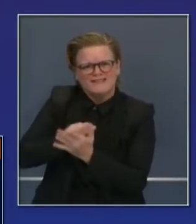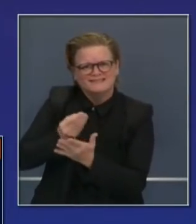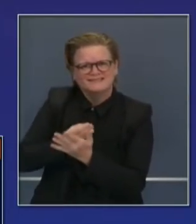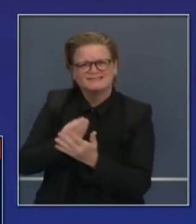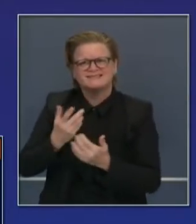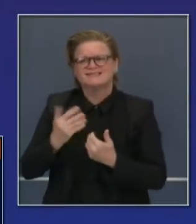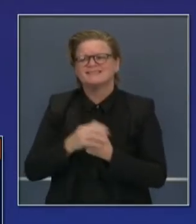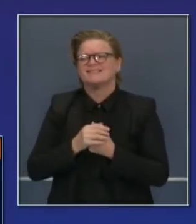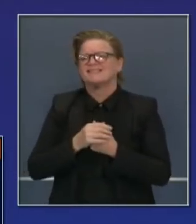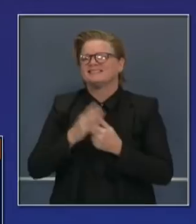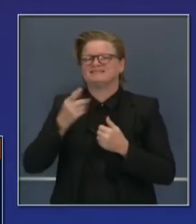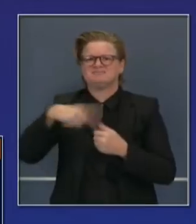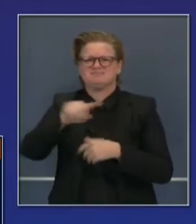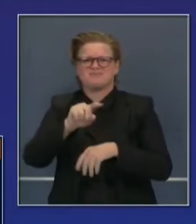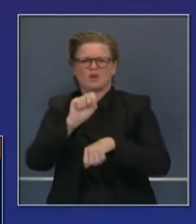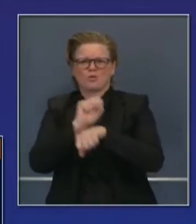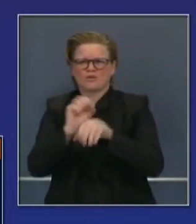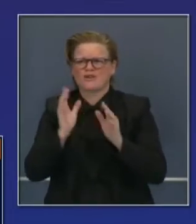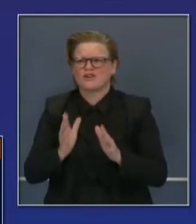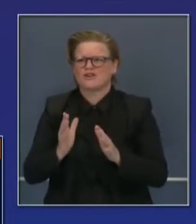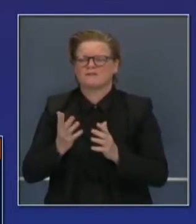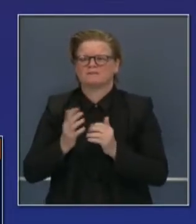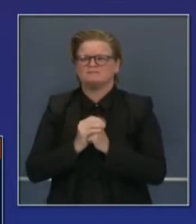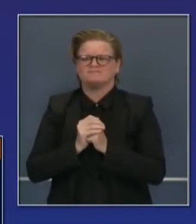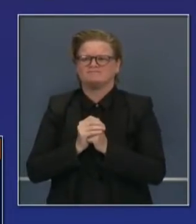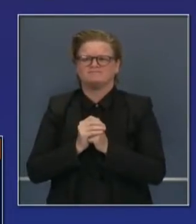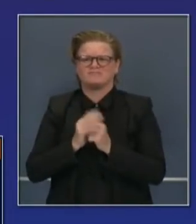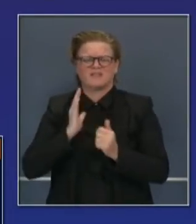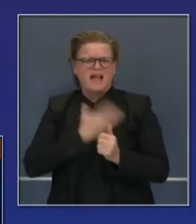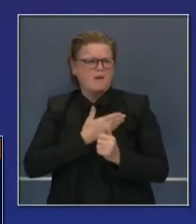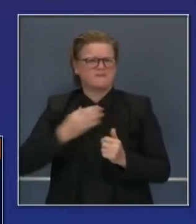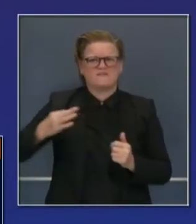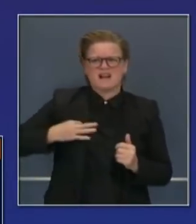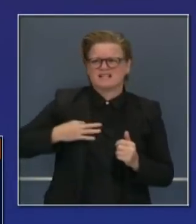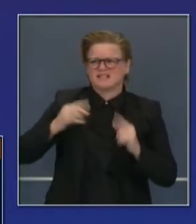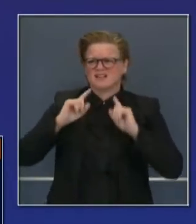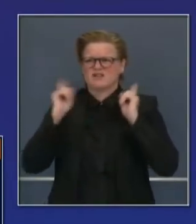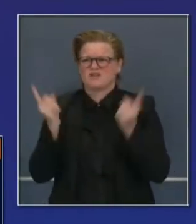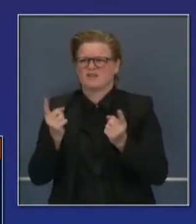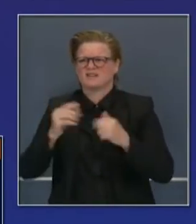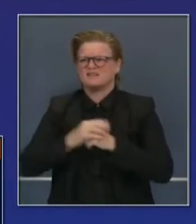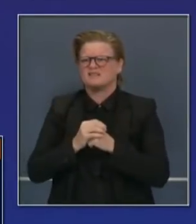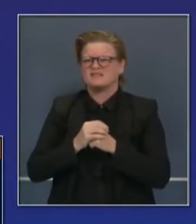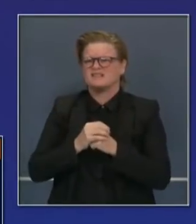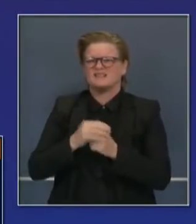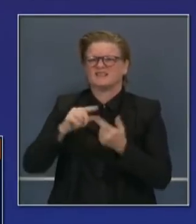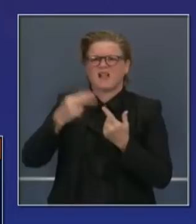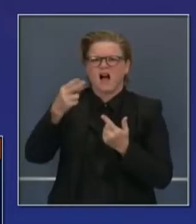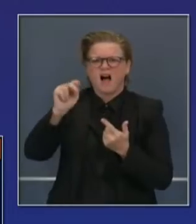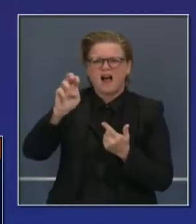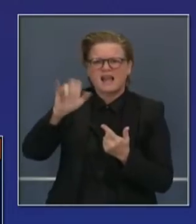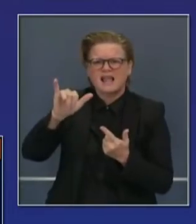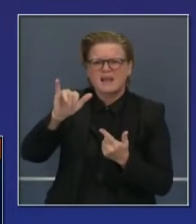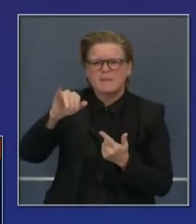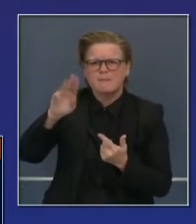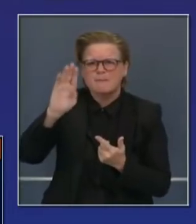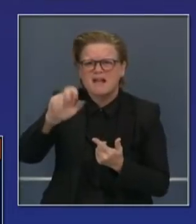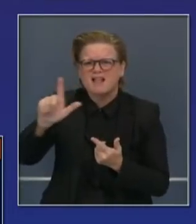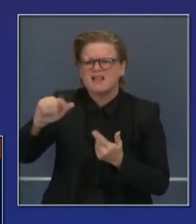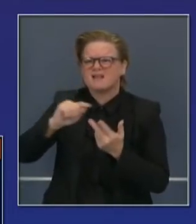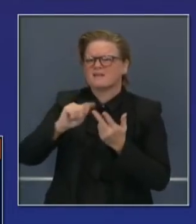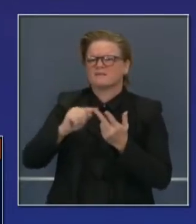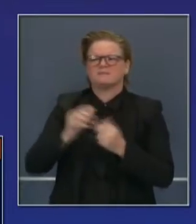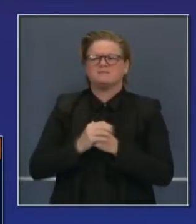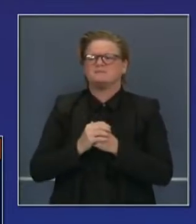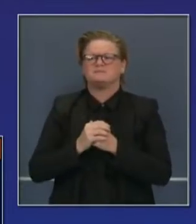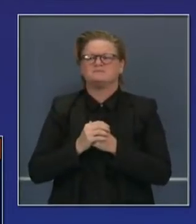want to thank Josh Friday, Cal Volunteers. I want to thank Holly Mitchell, our budget chair, and Phil Ting, budget chair in respective Senate